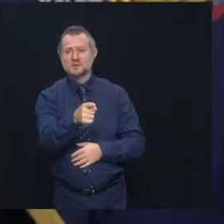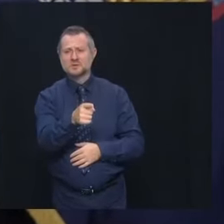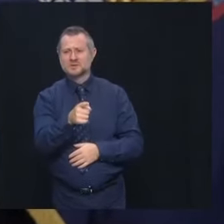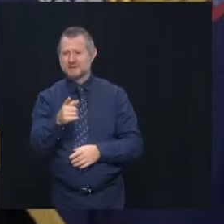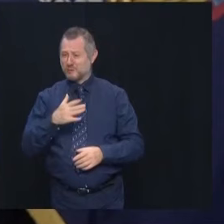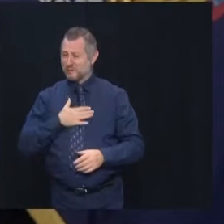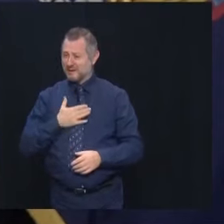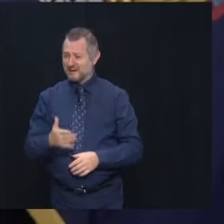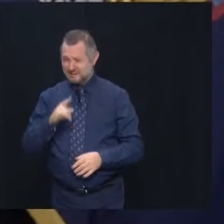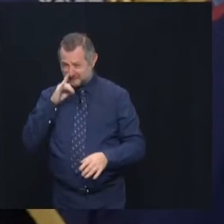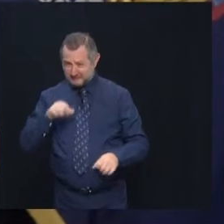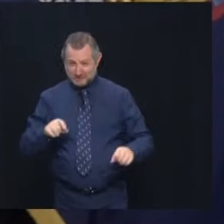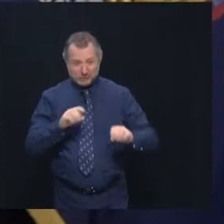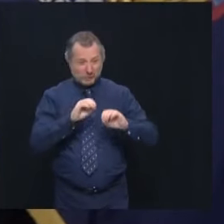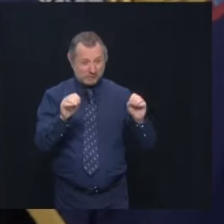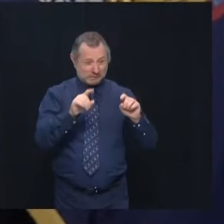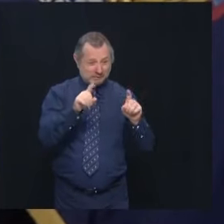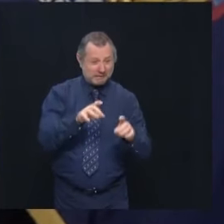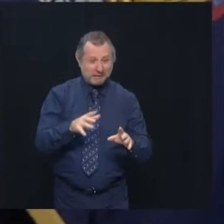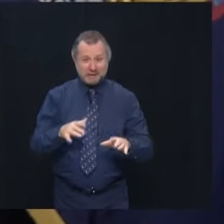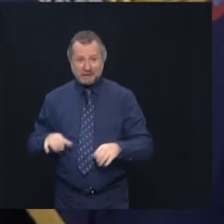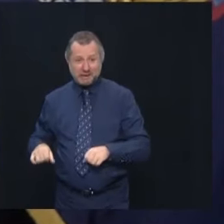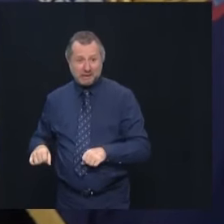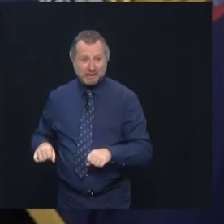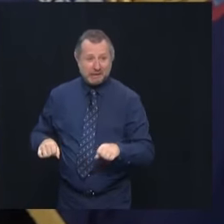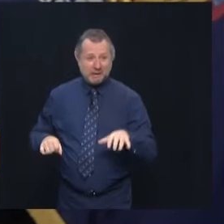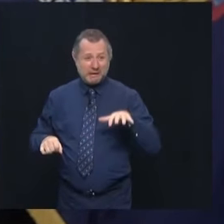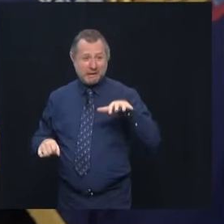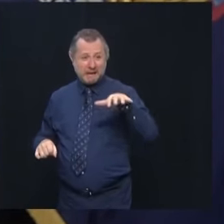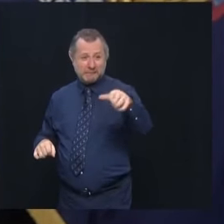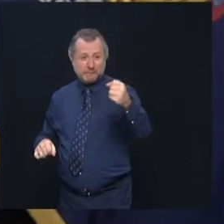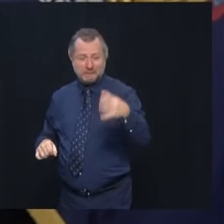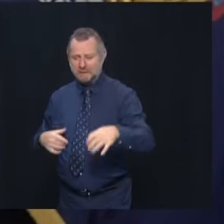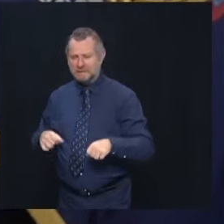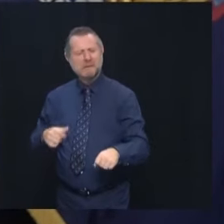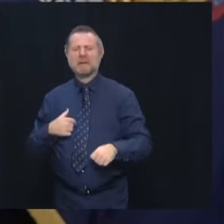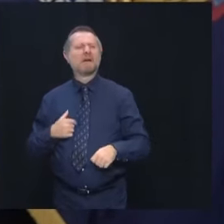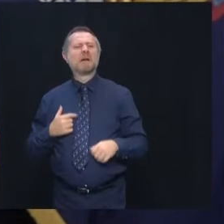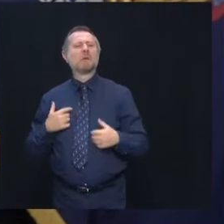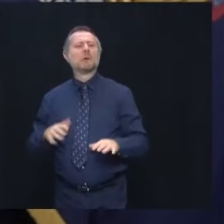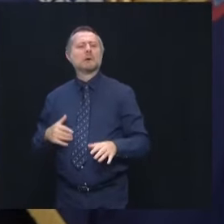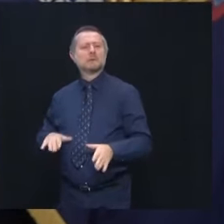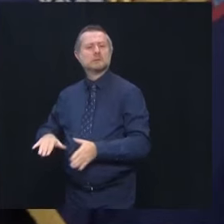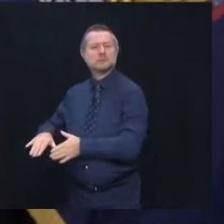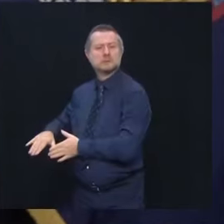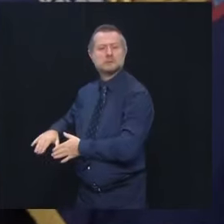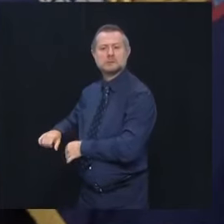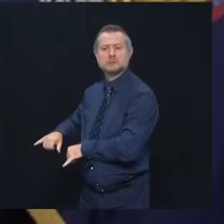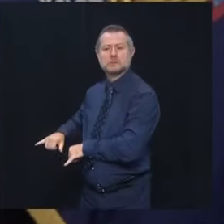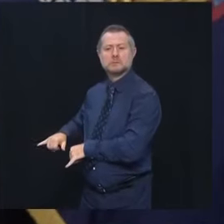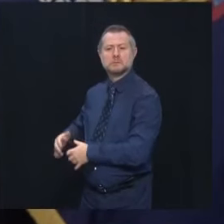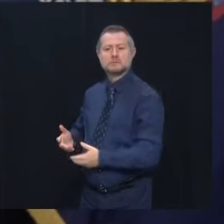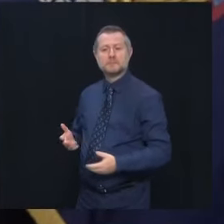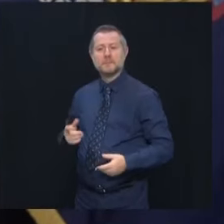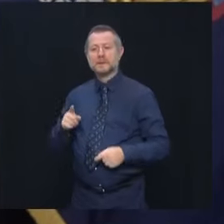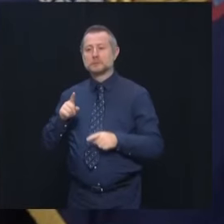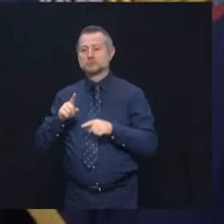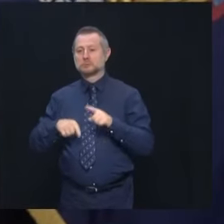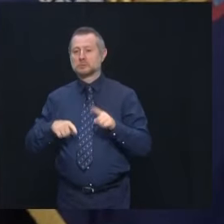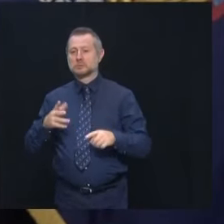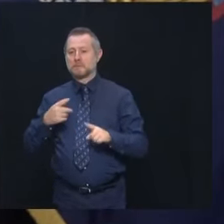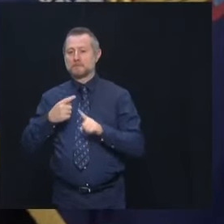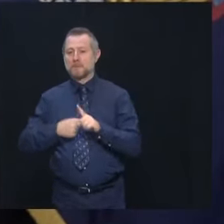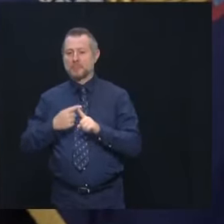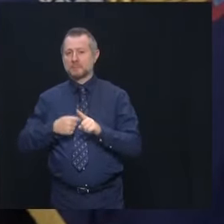you already know is a hotspot. Second, random monthly.